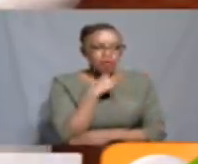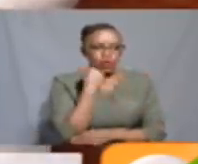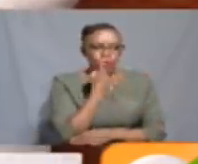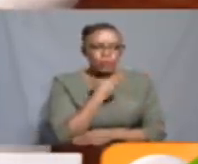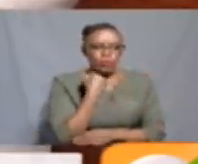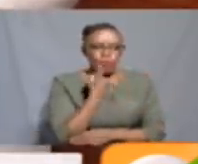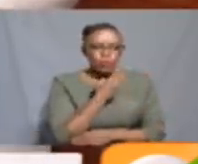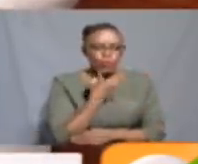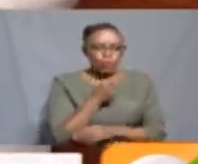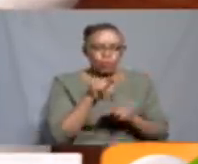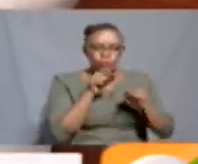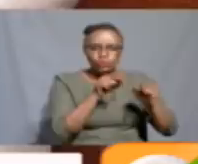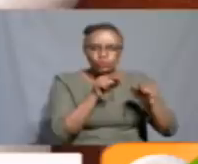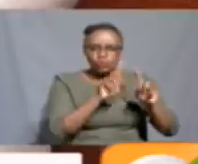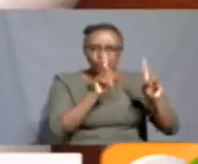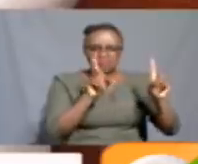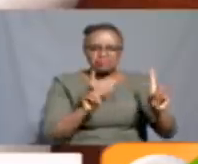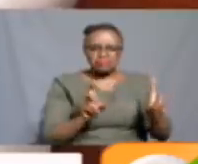at fault?